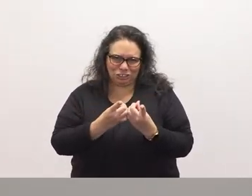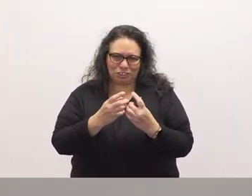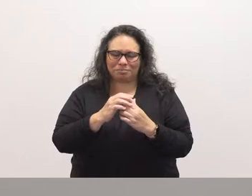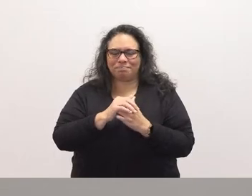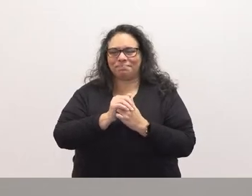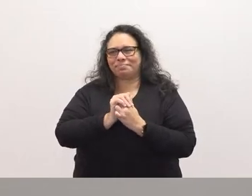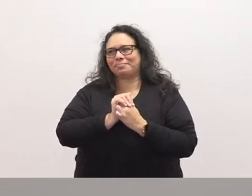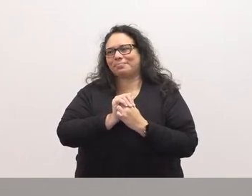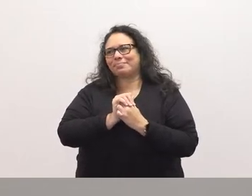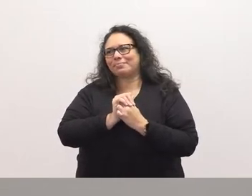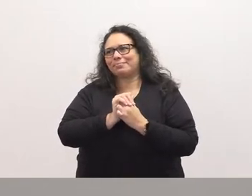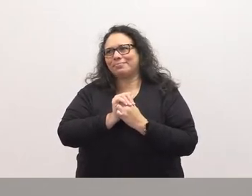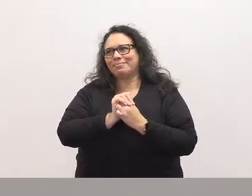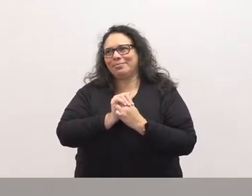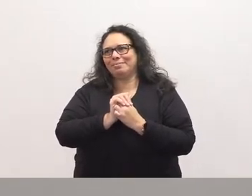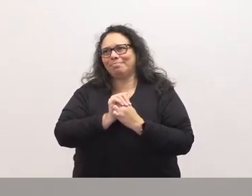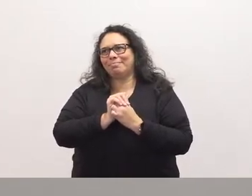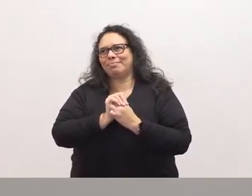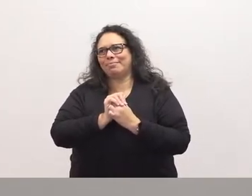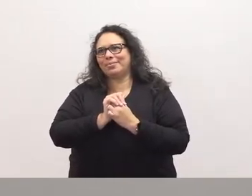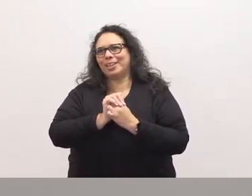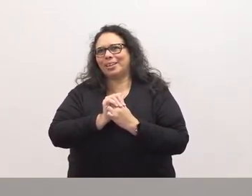And